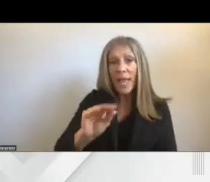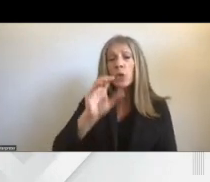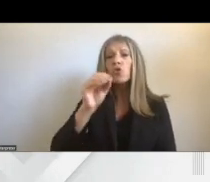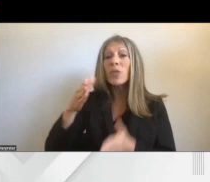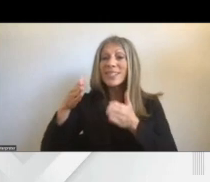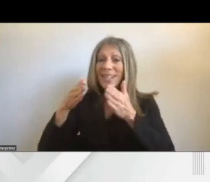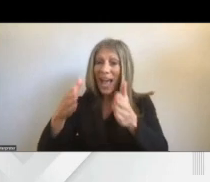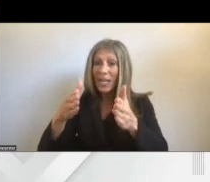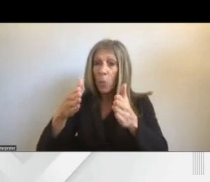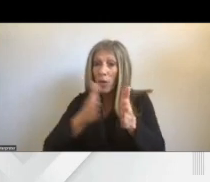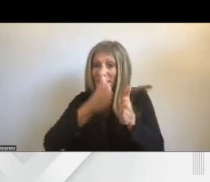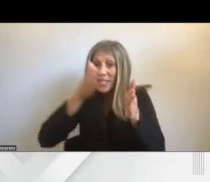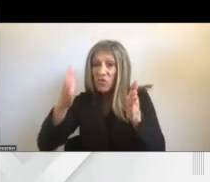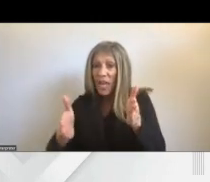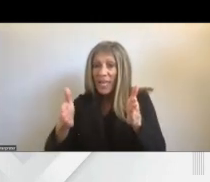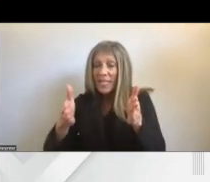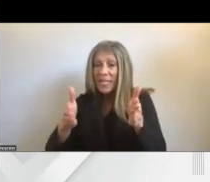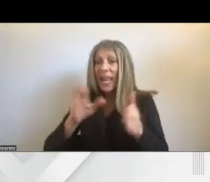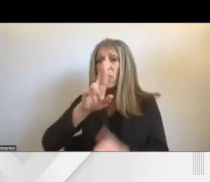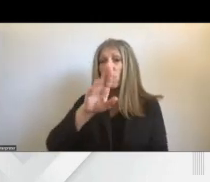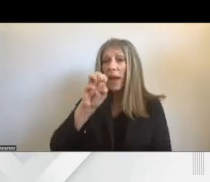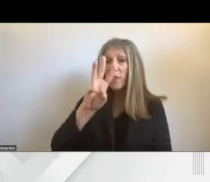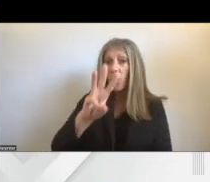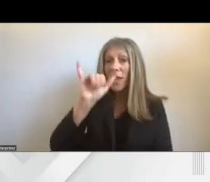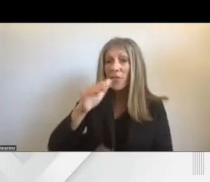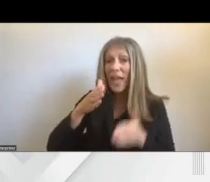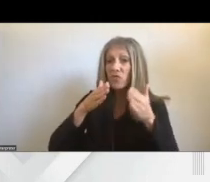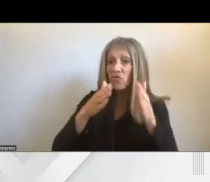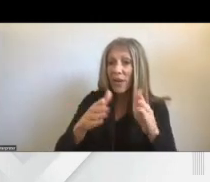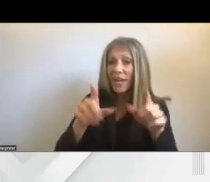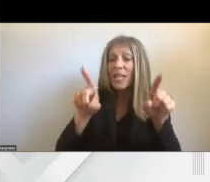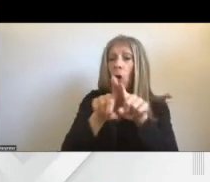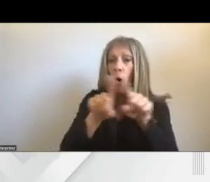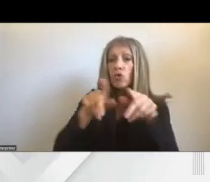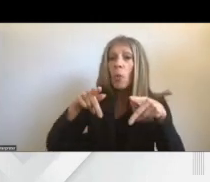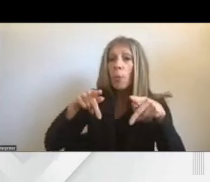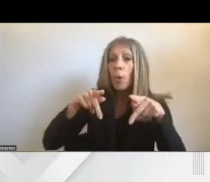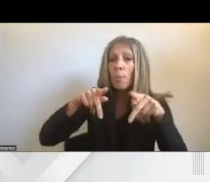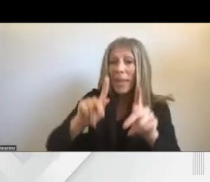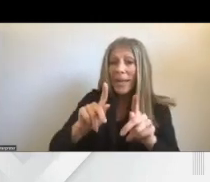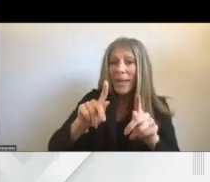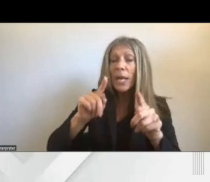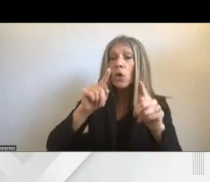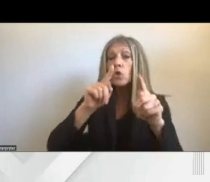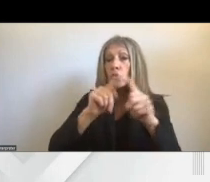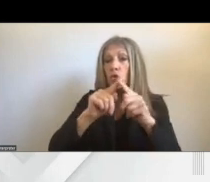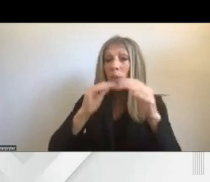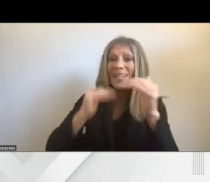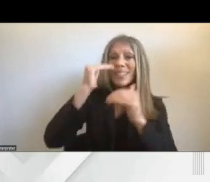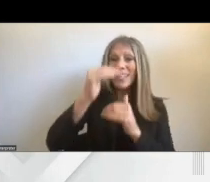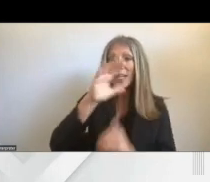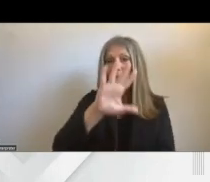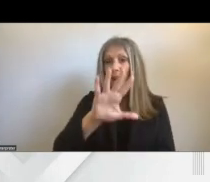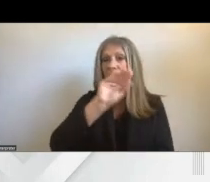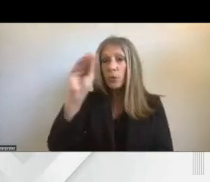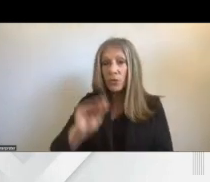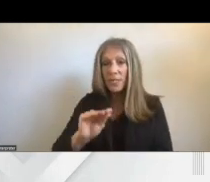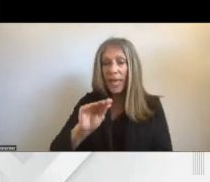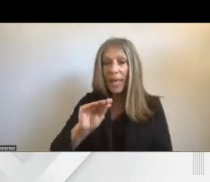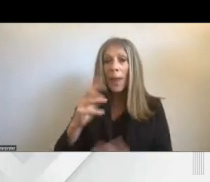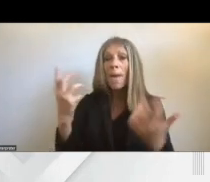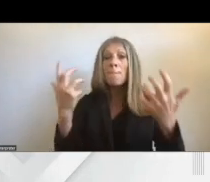that's adjacent and within the right-of-way of that street is also permitted to exceed 5%,